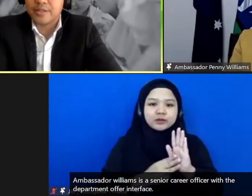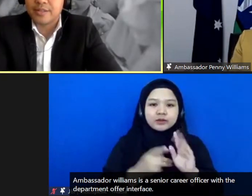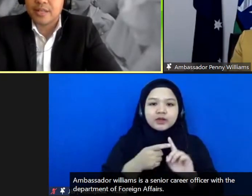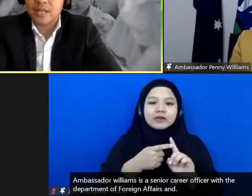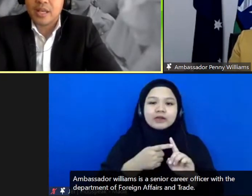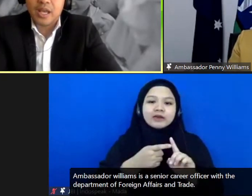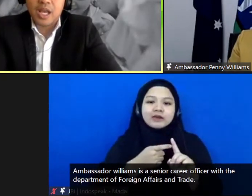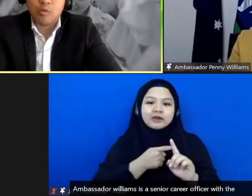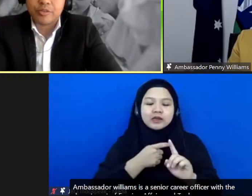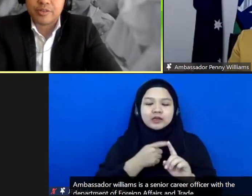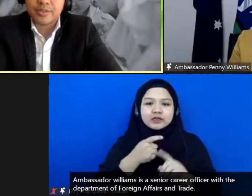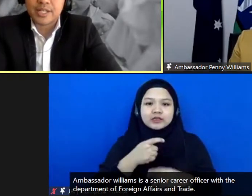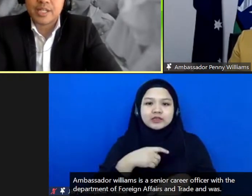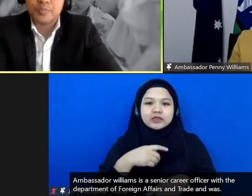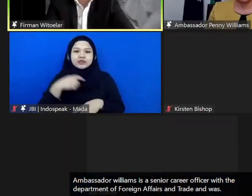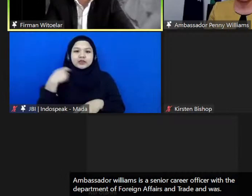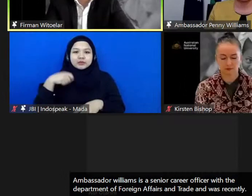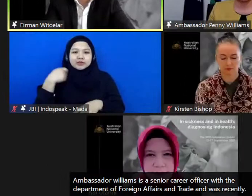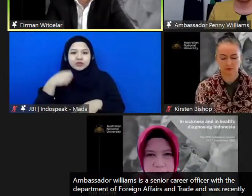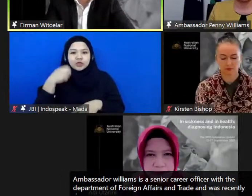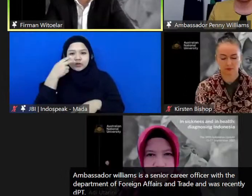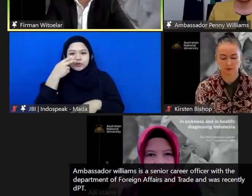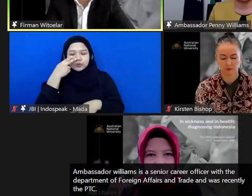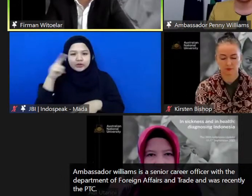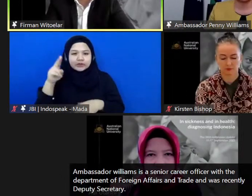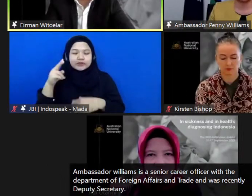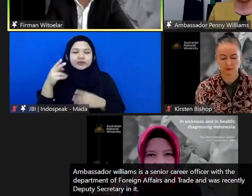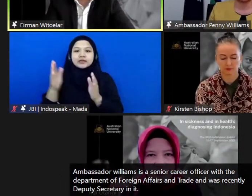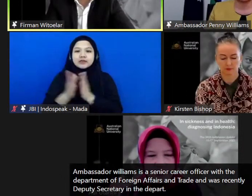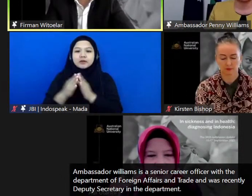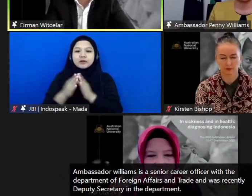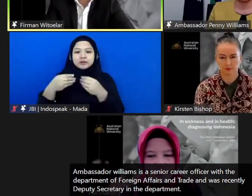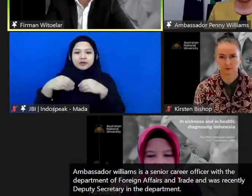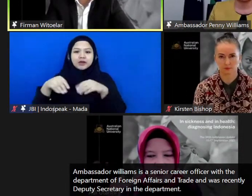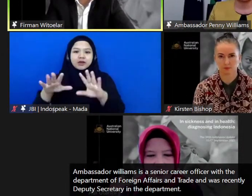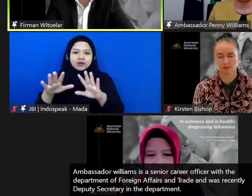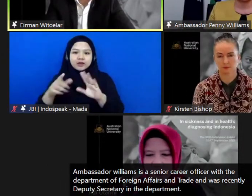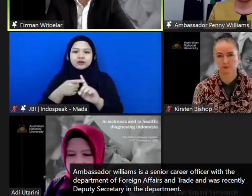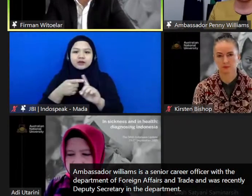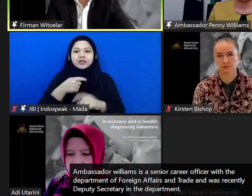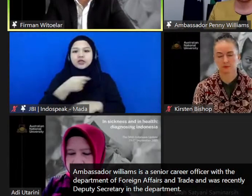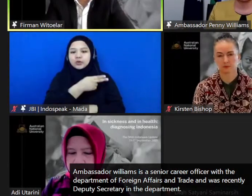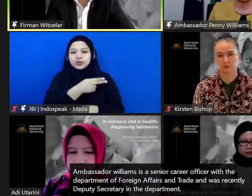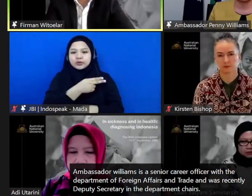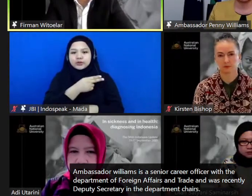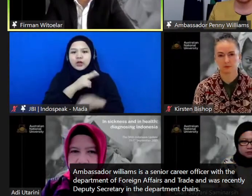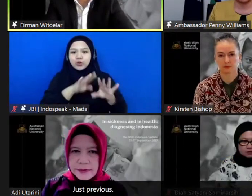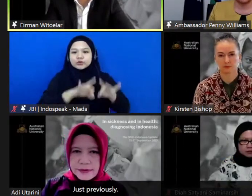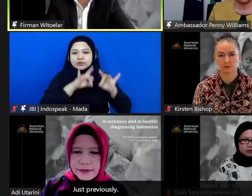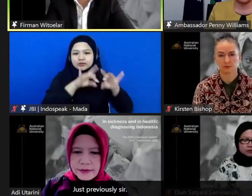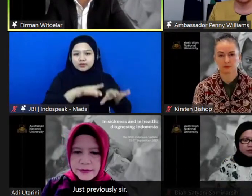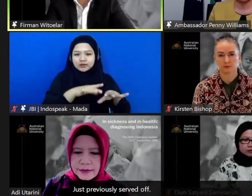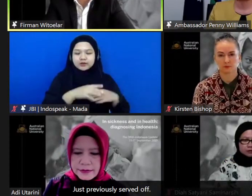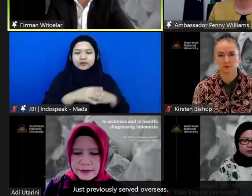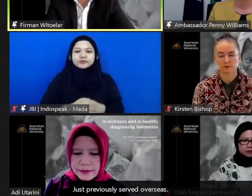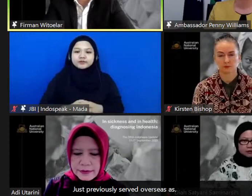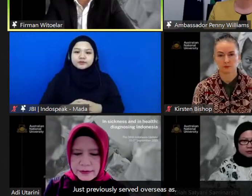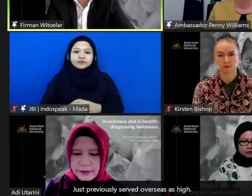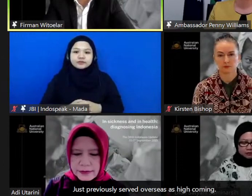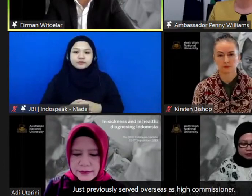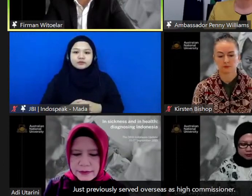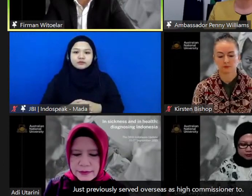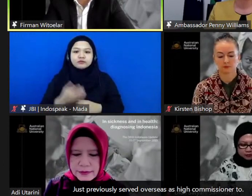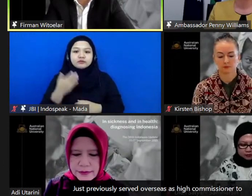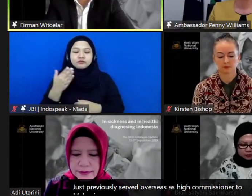and Trade and was recently Deputy Secretary in the department. She has previously served overseas as High Commissioner